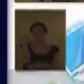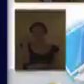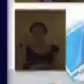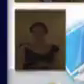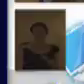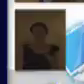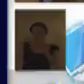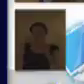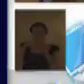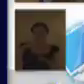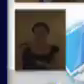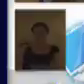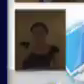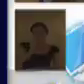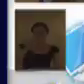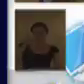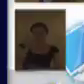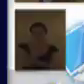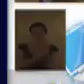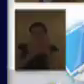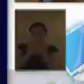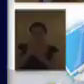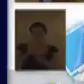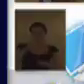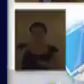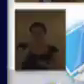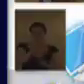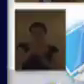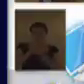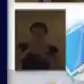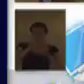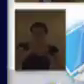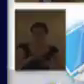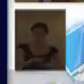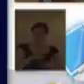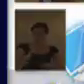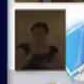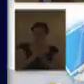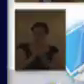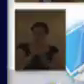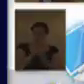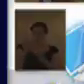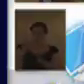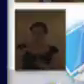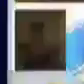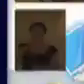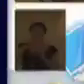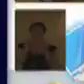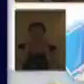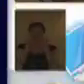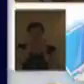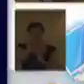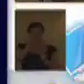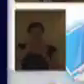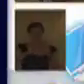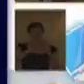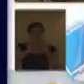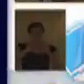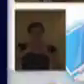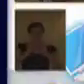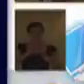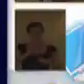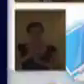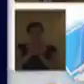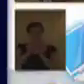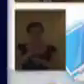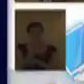of a disability center in Lyon, we found that the user that managed to control the application the level